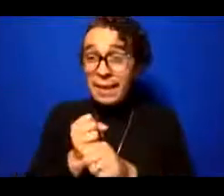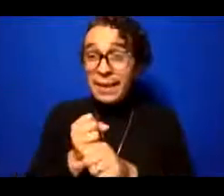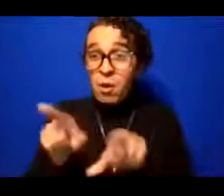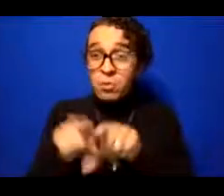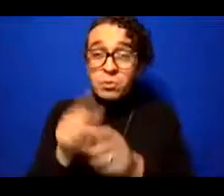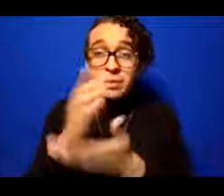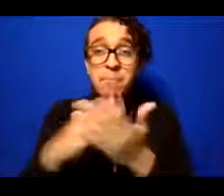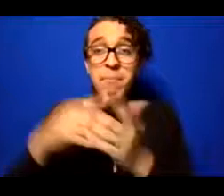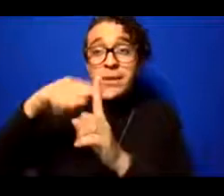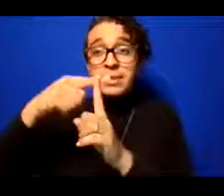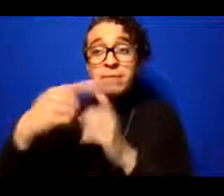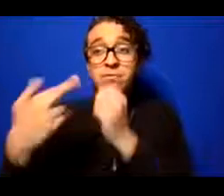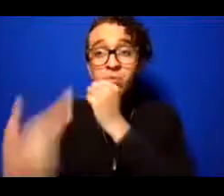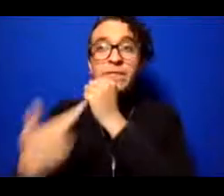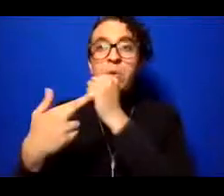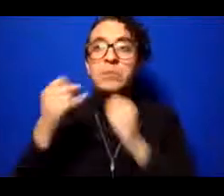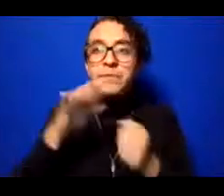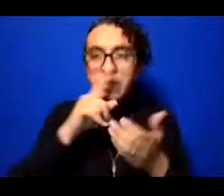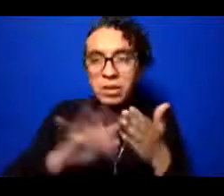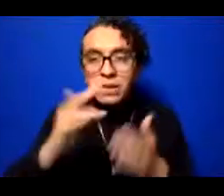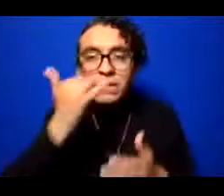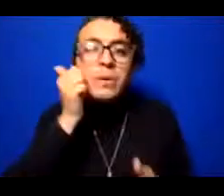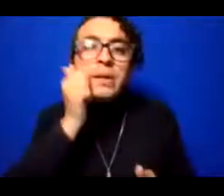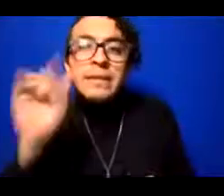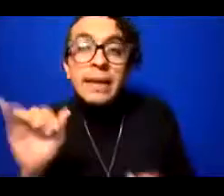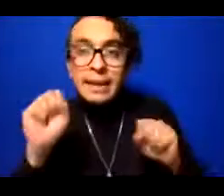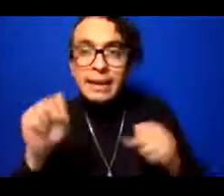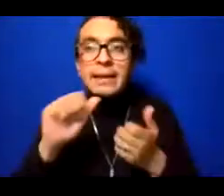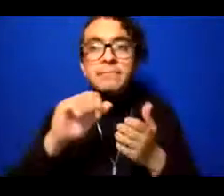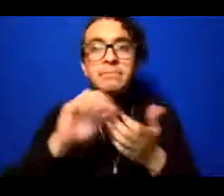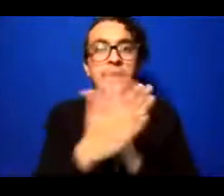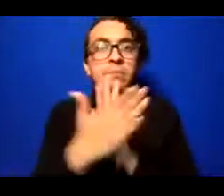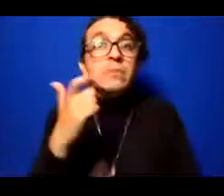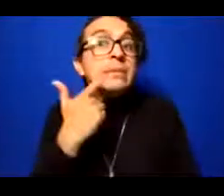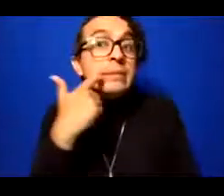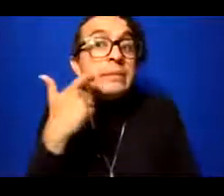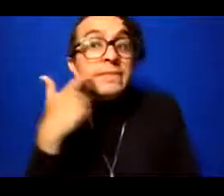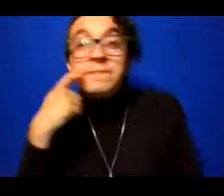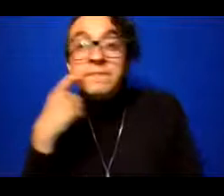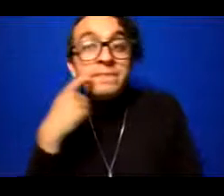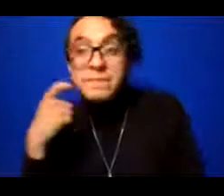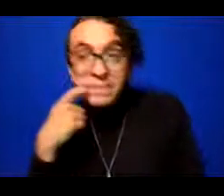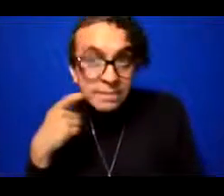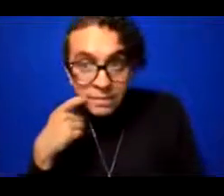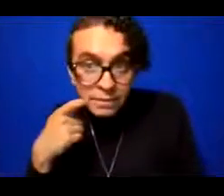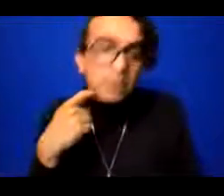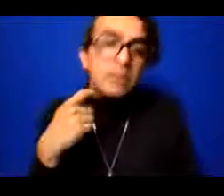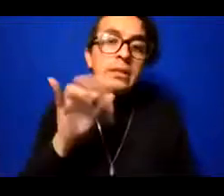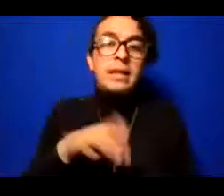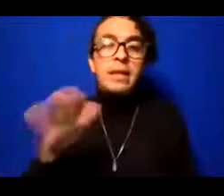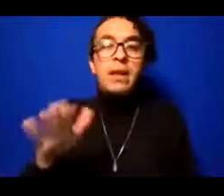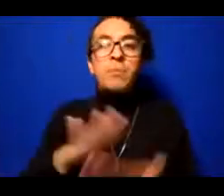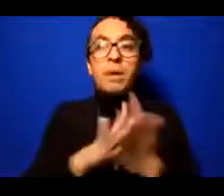reinforcement continuously when they're checking their phones daily. And it can actually set up some addictive types of traits where they're being